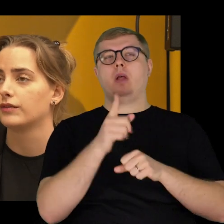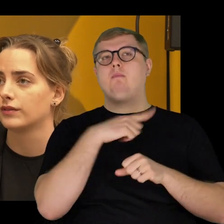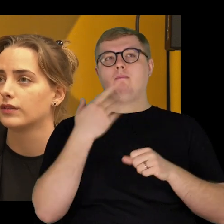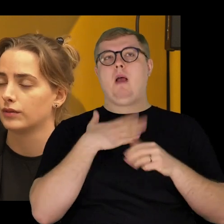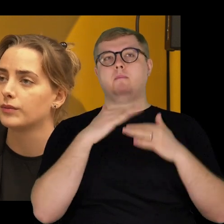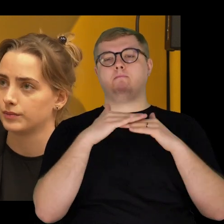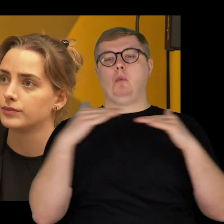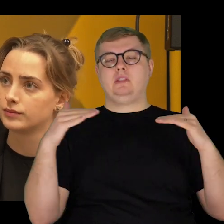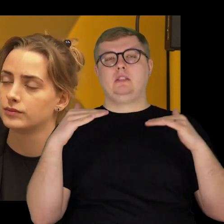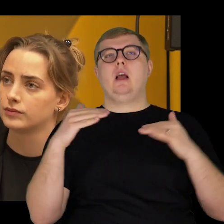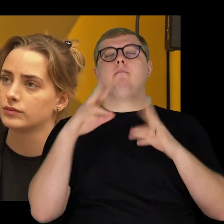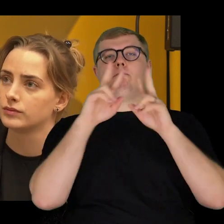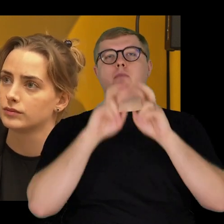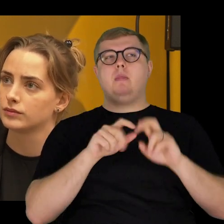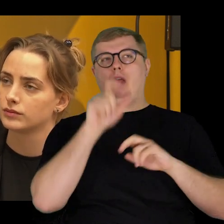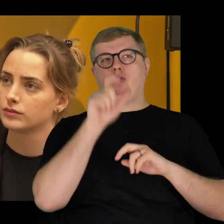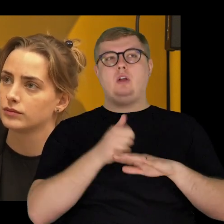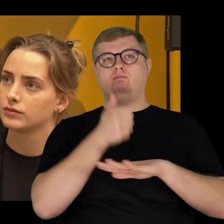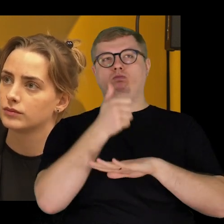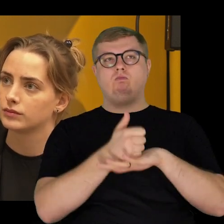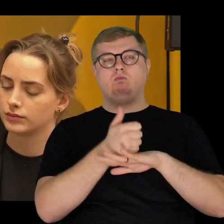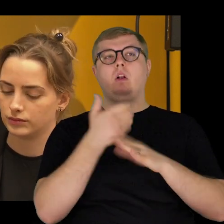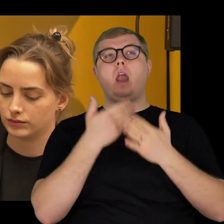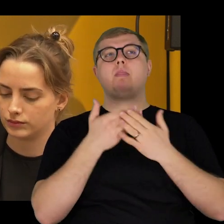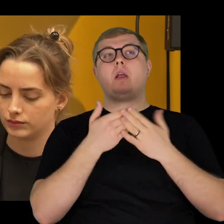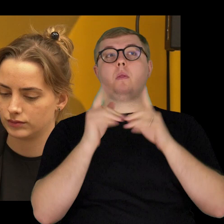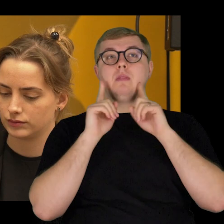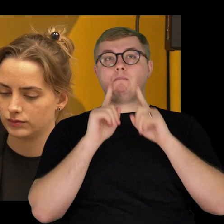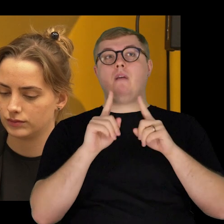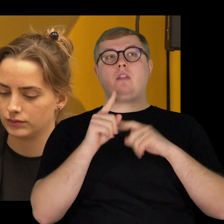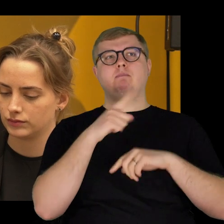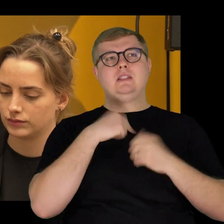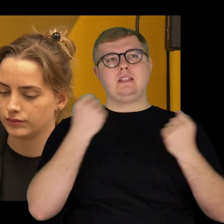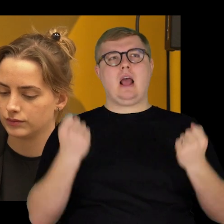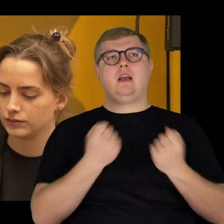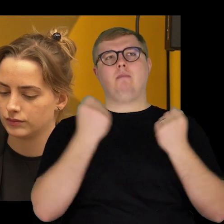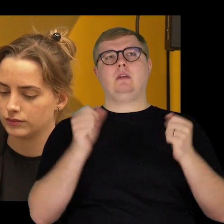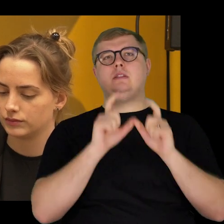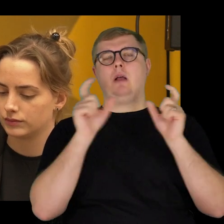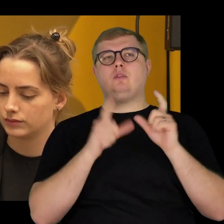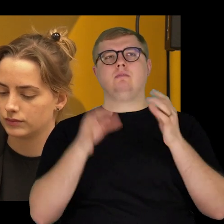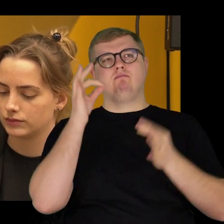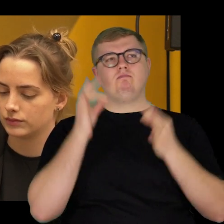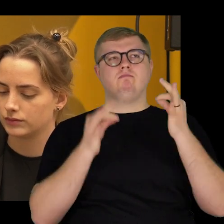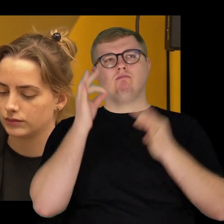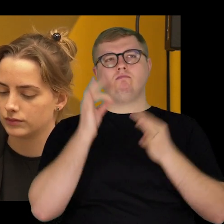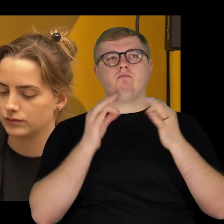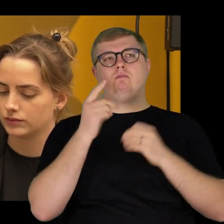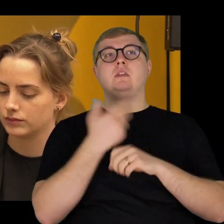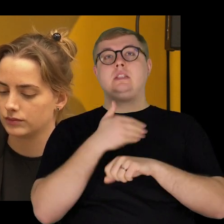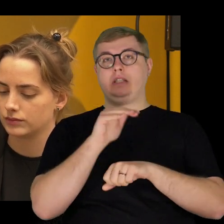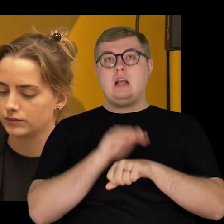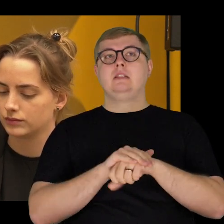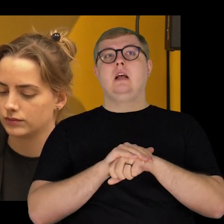positionality, right, as researcher. And that's why we are really trying to reflect upon it and to say that it's just